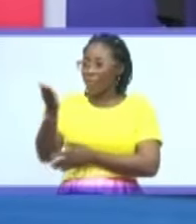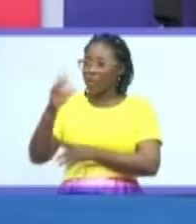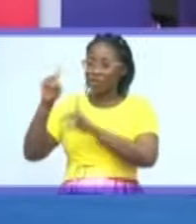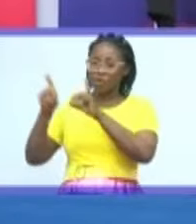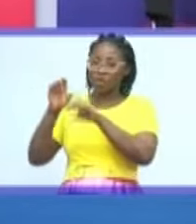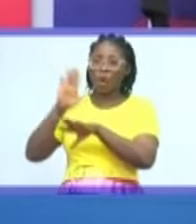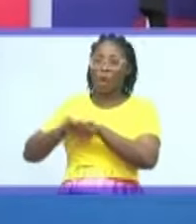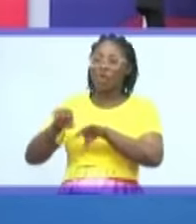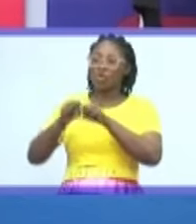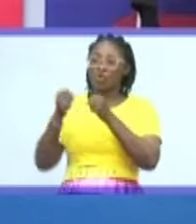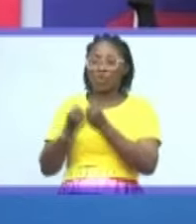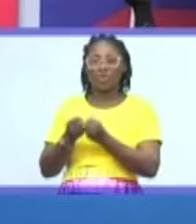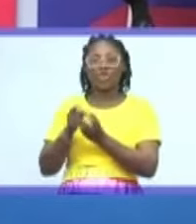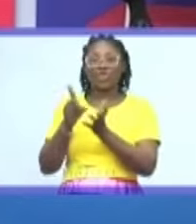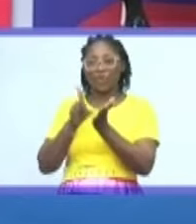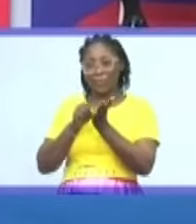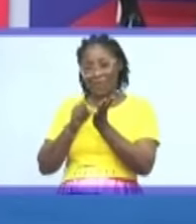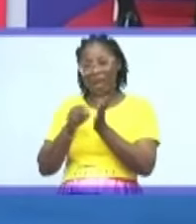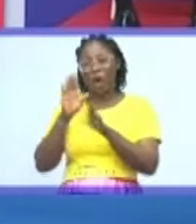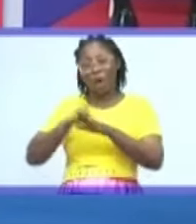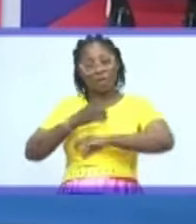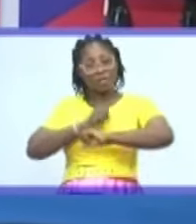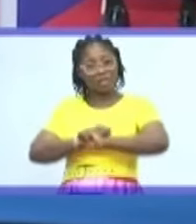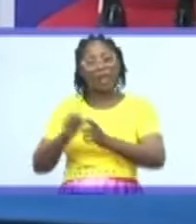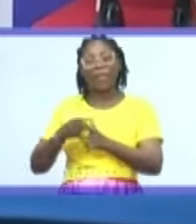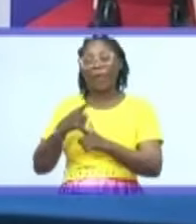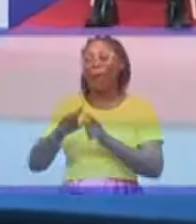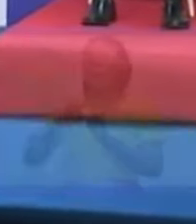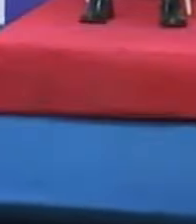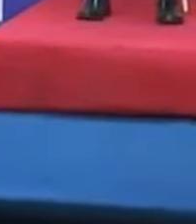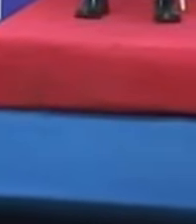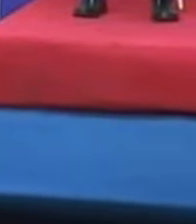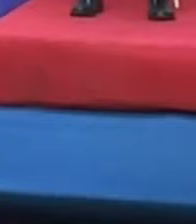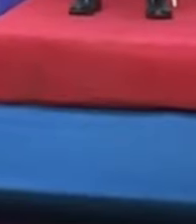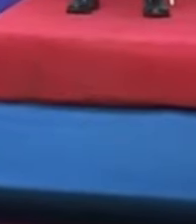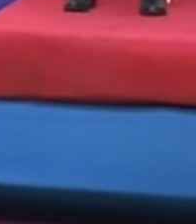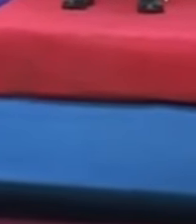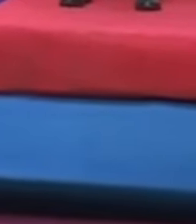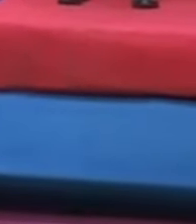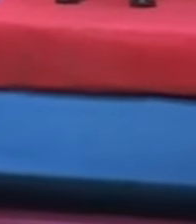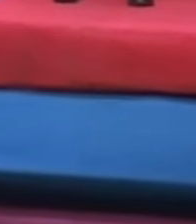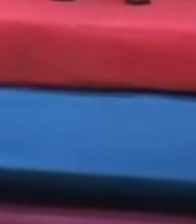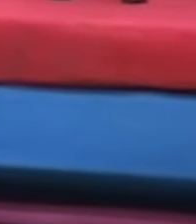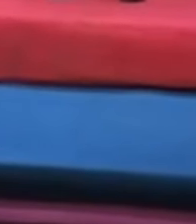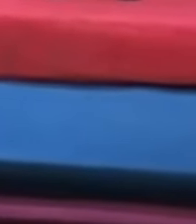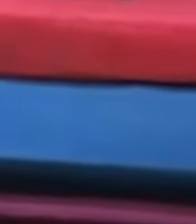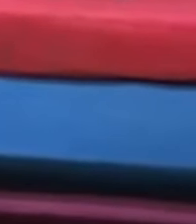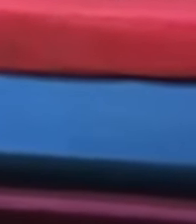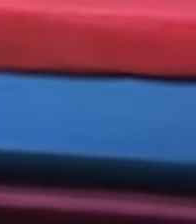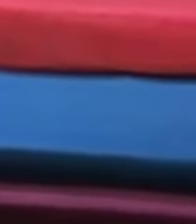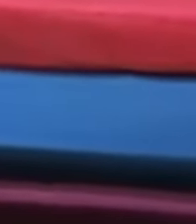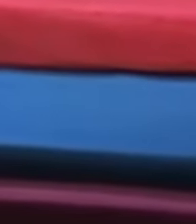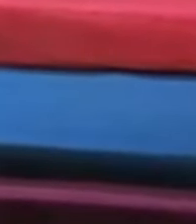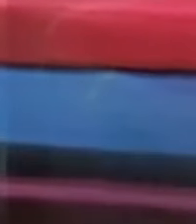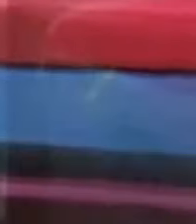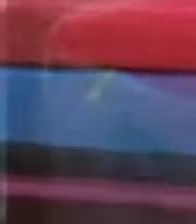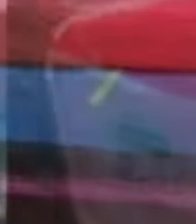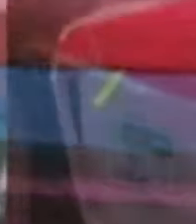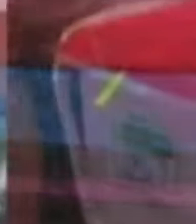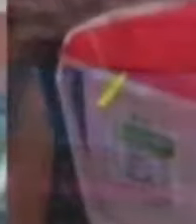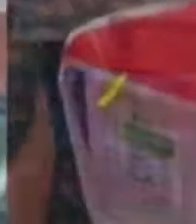on social media, on security, and then we go to economy. Stay with us, everyone. We'll be right back.